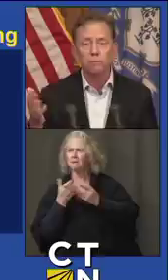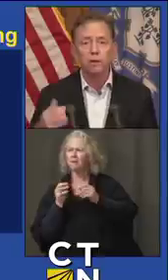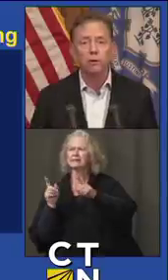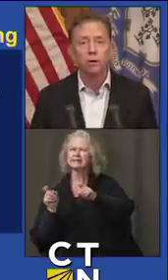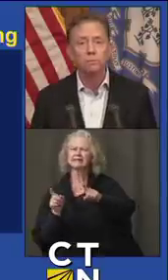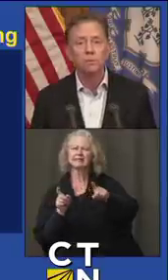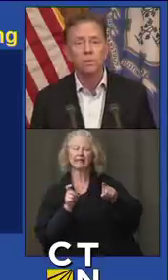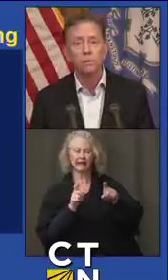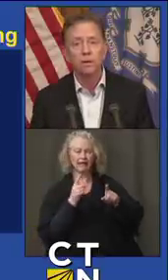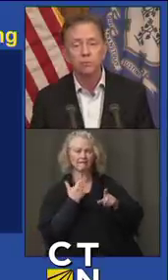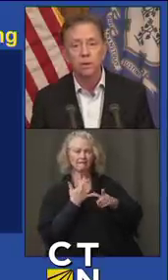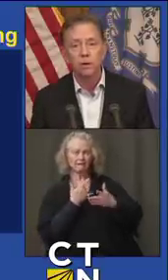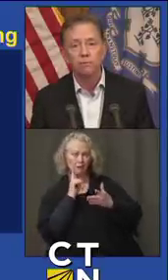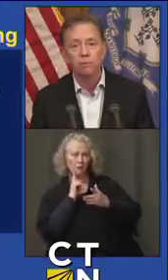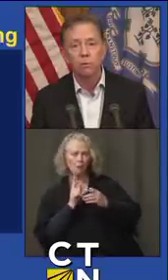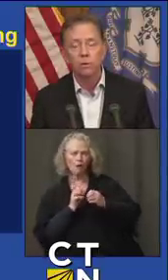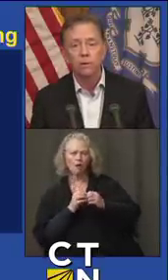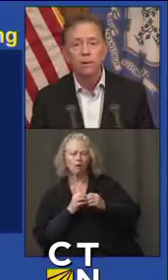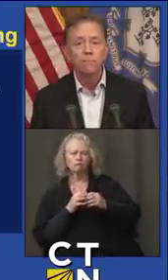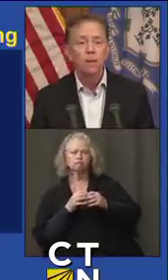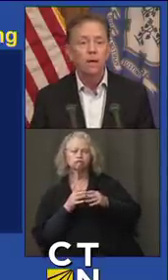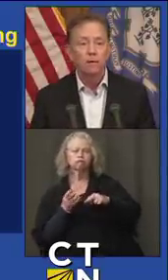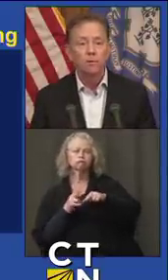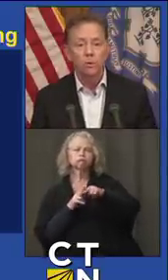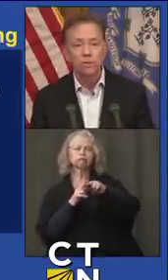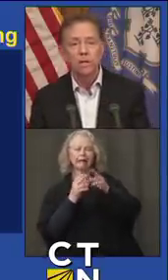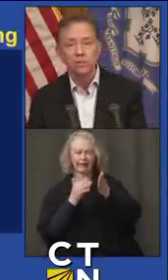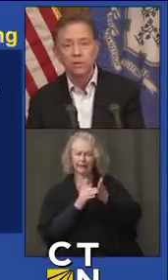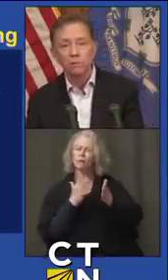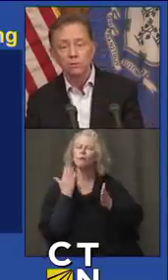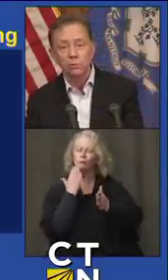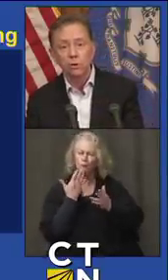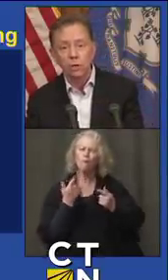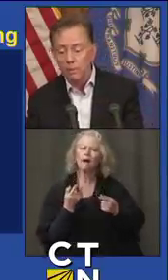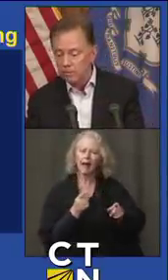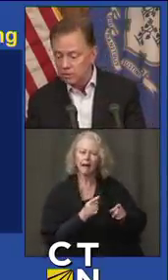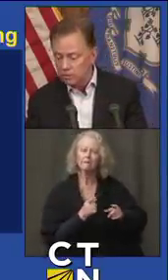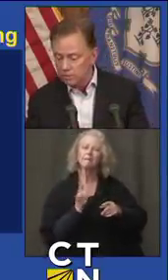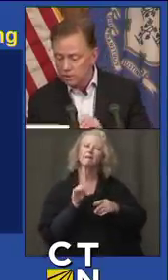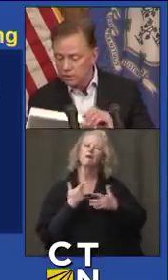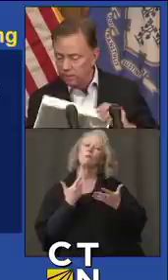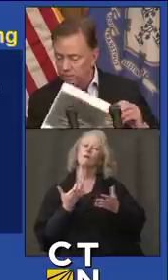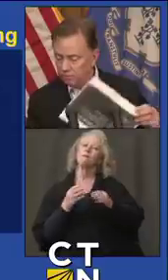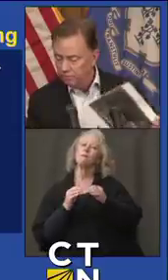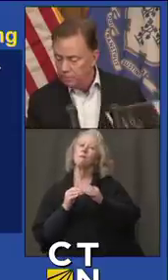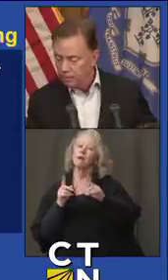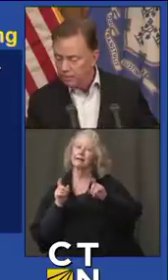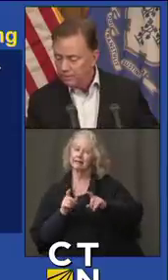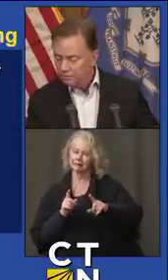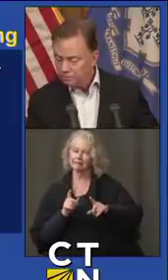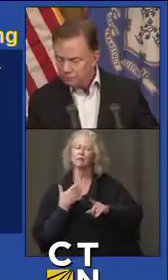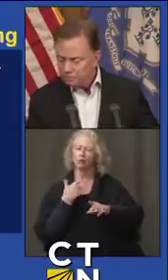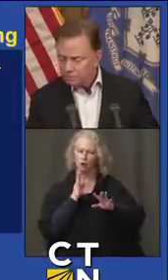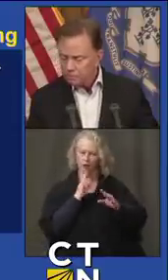potential flare-ups as we go forward. And of course, testing, which we'll talk about in some detail.